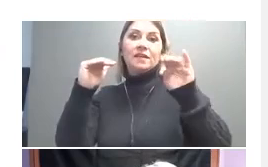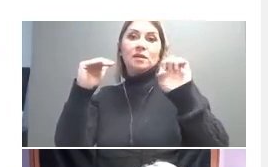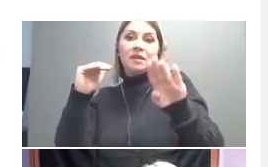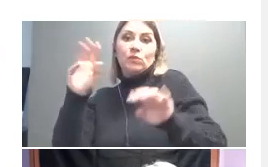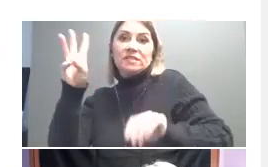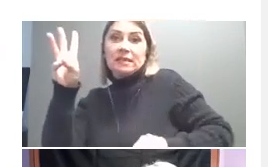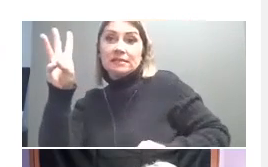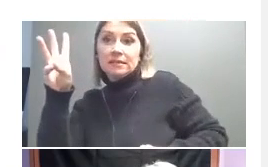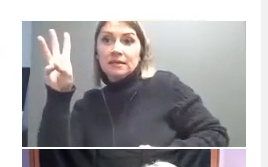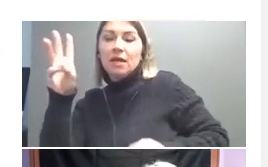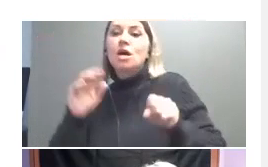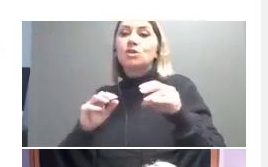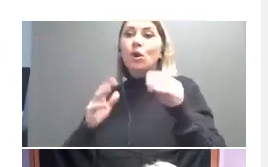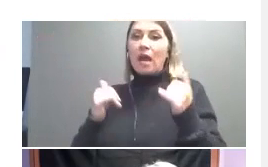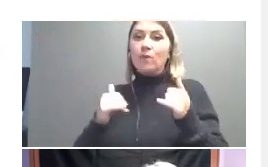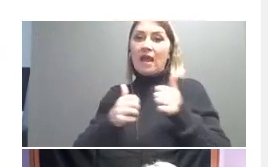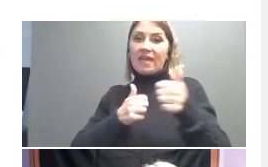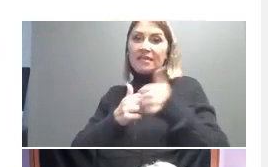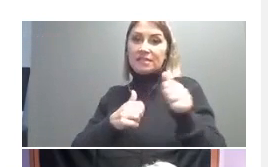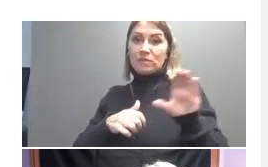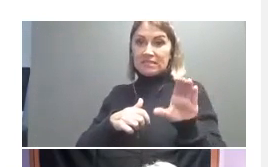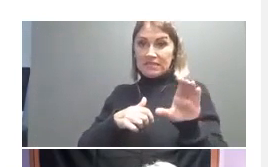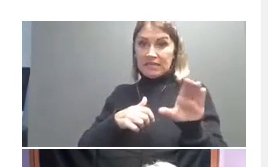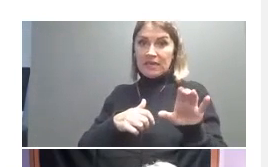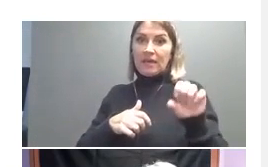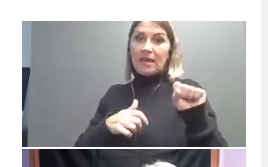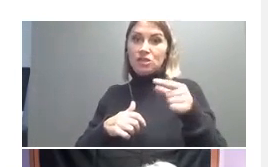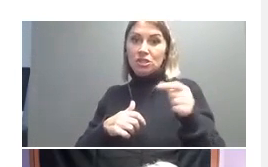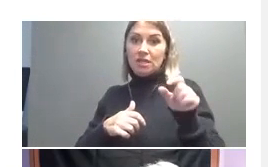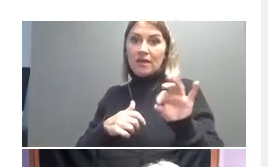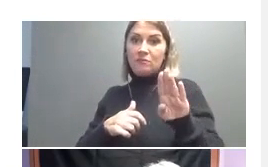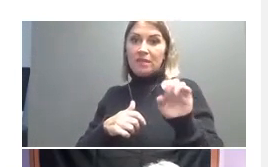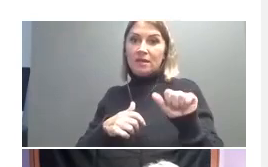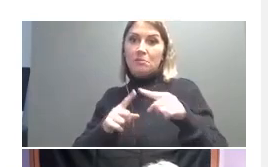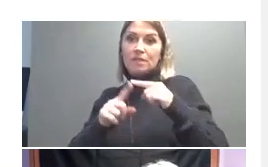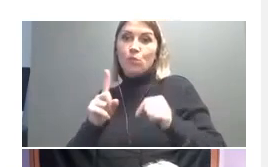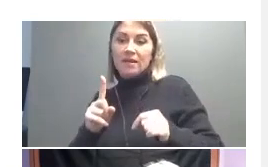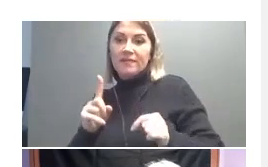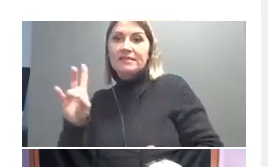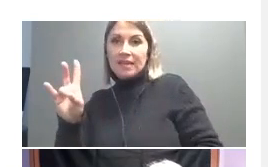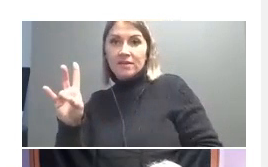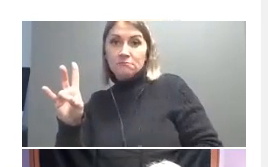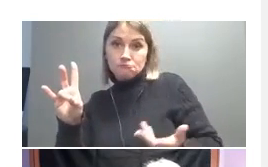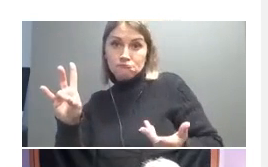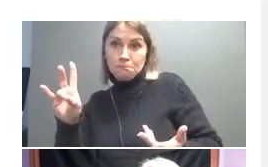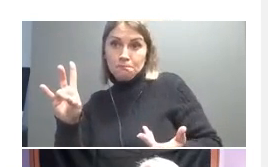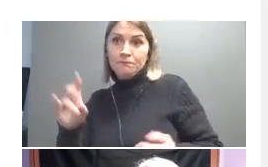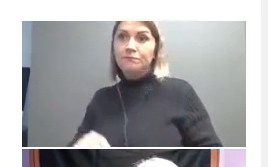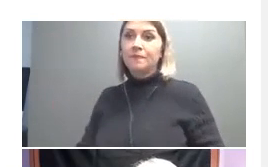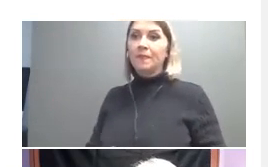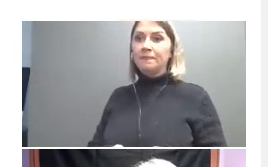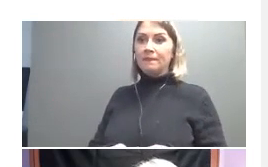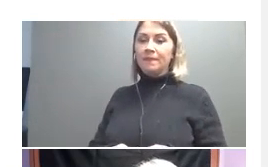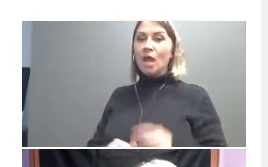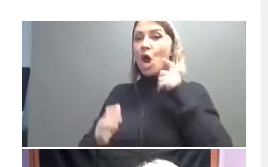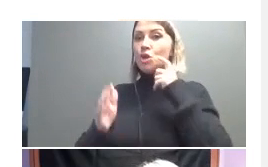6. So we had the distance of C to SGFEB plus 1, that is SGFEBC with 7.